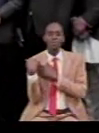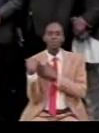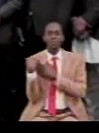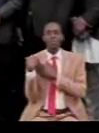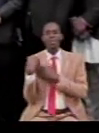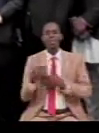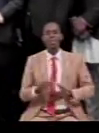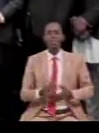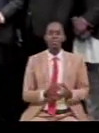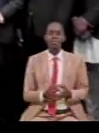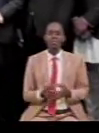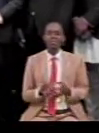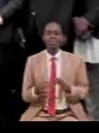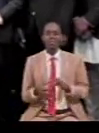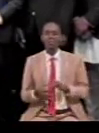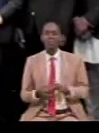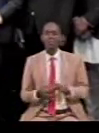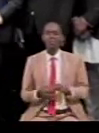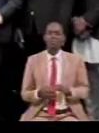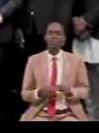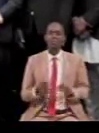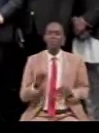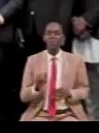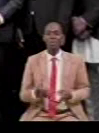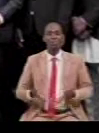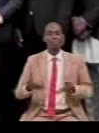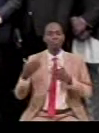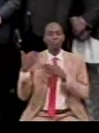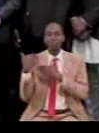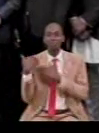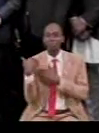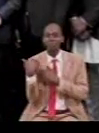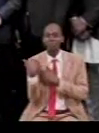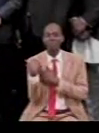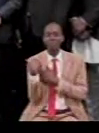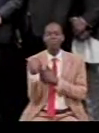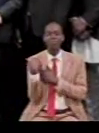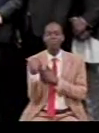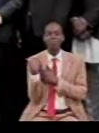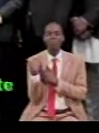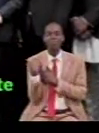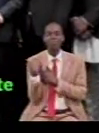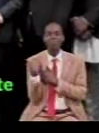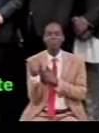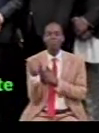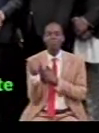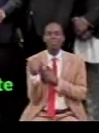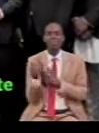Thank you.